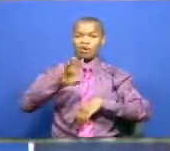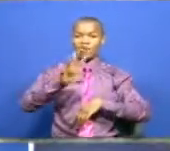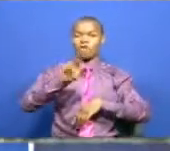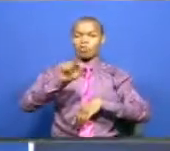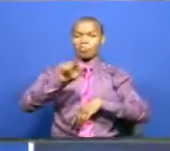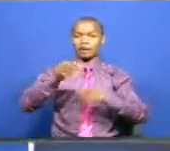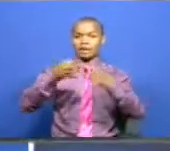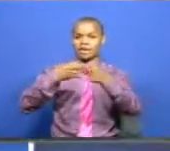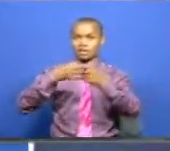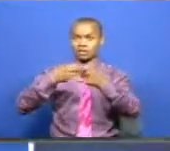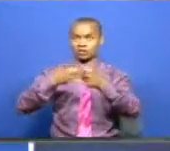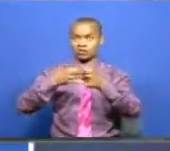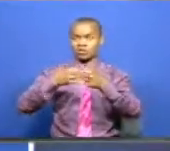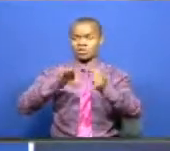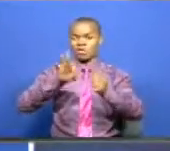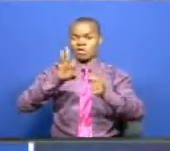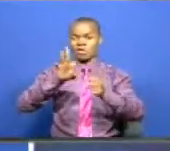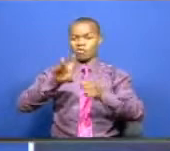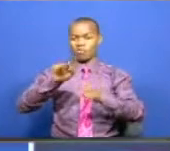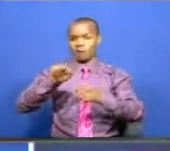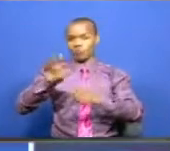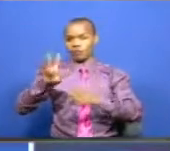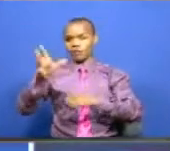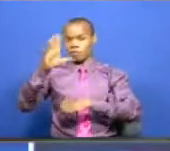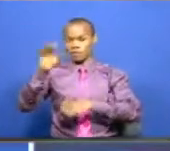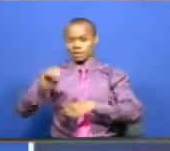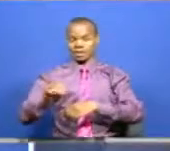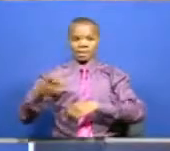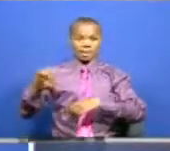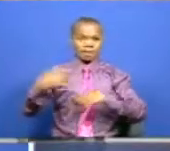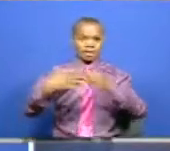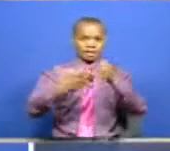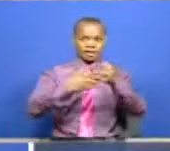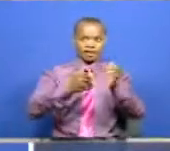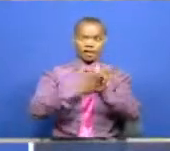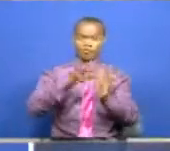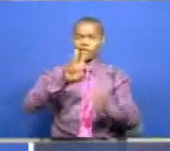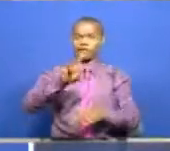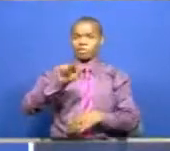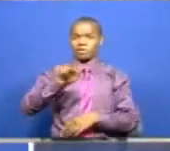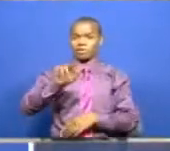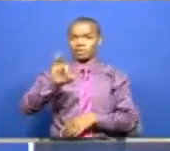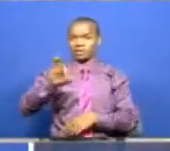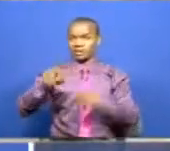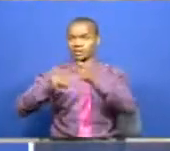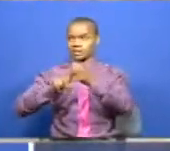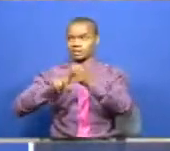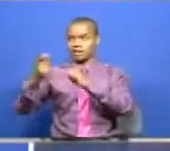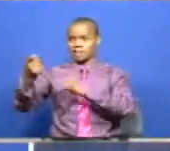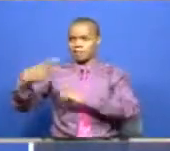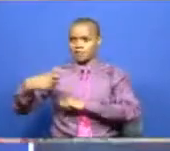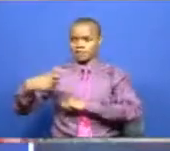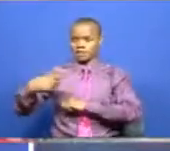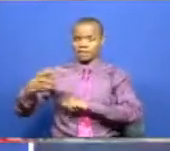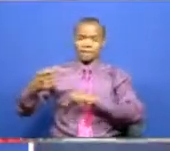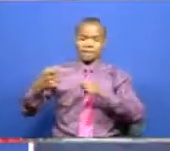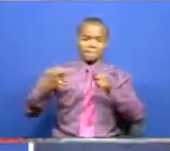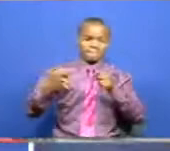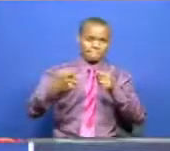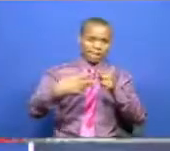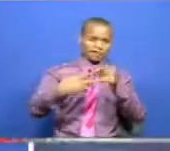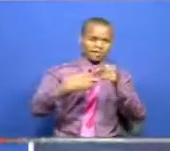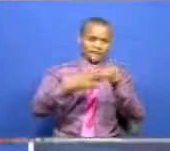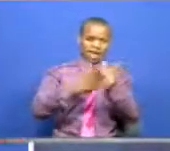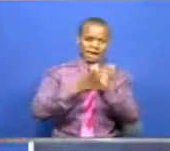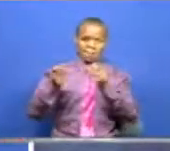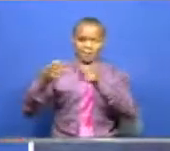4.84%, up from 4.20% in September and 4.36% in both July and August. This month,